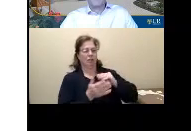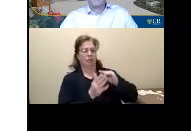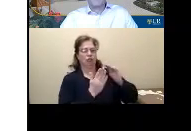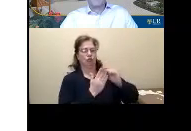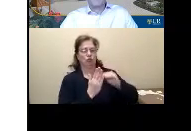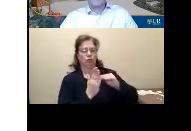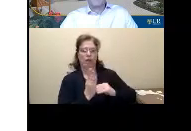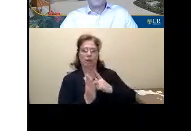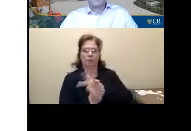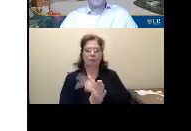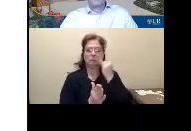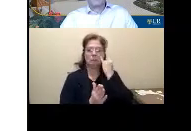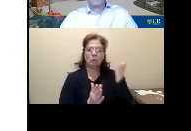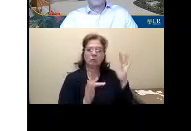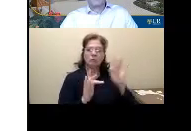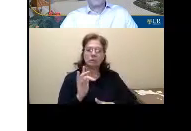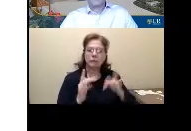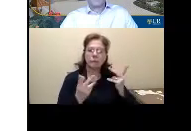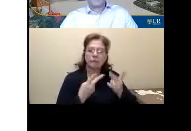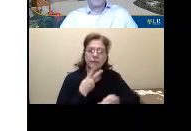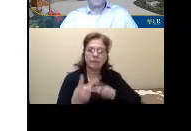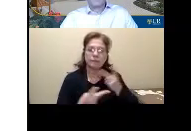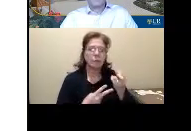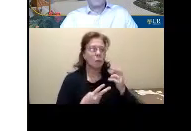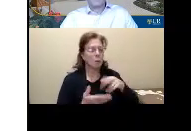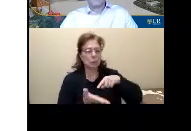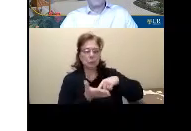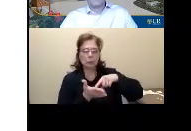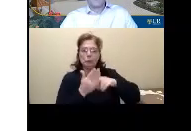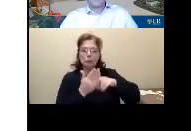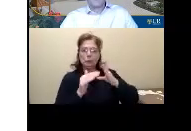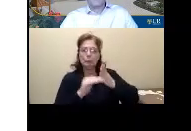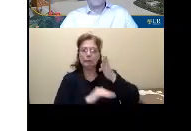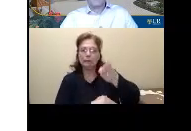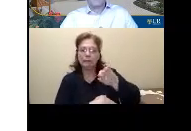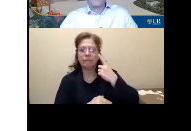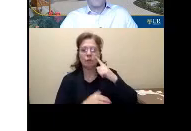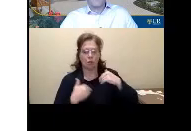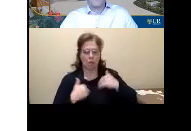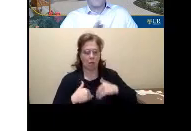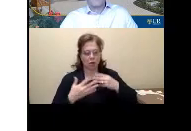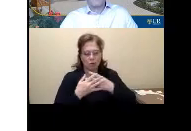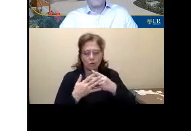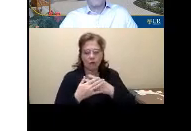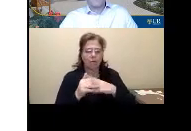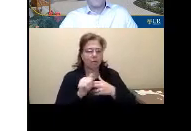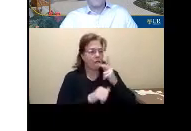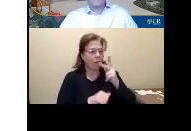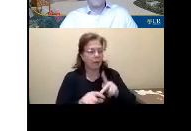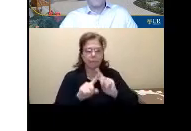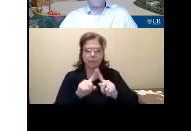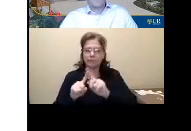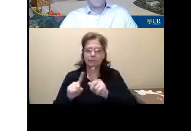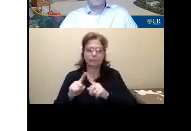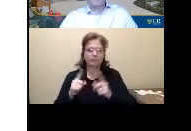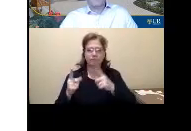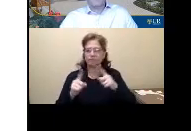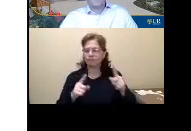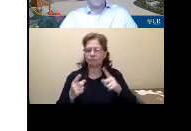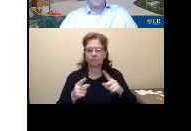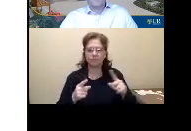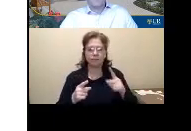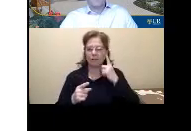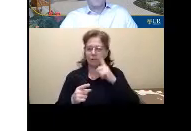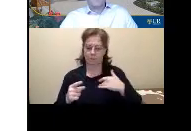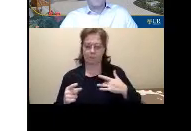visits or they're overdue for either an annual lung screening study or a follow-up visit for an incidental pulmonary nodule. And